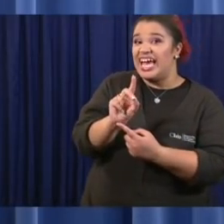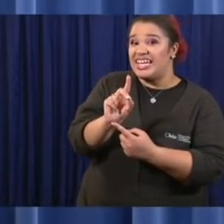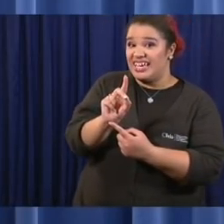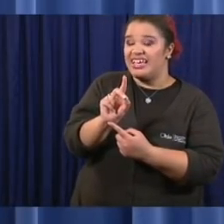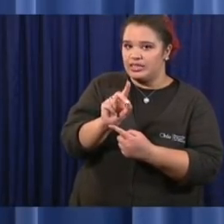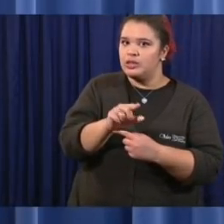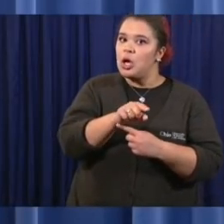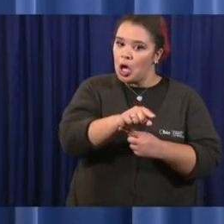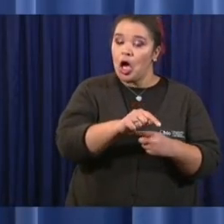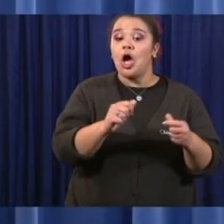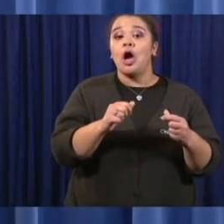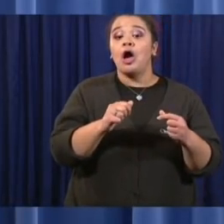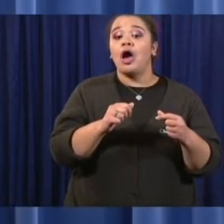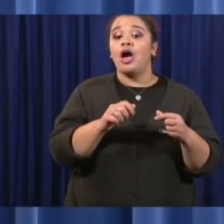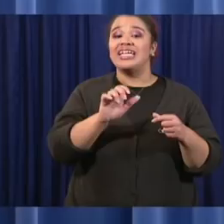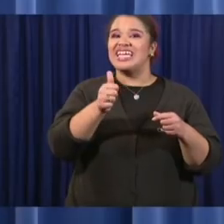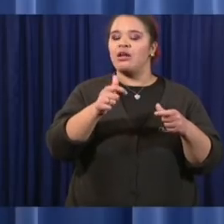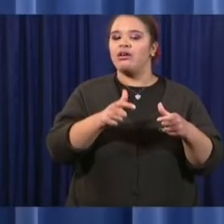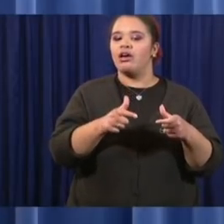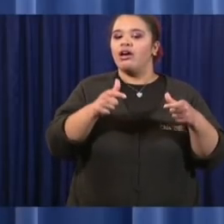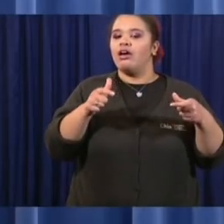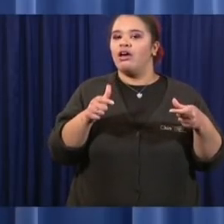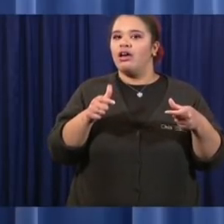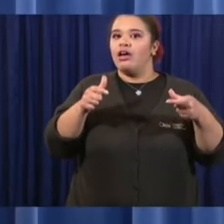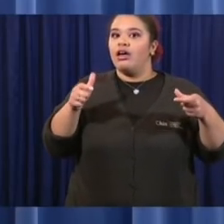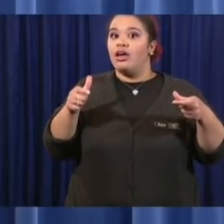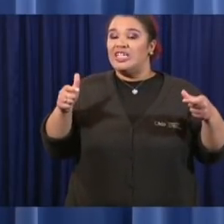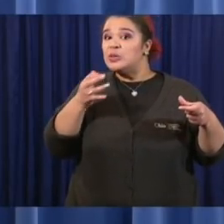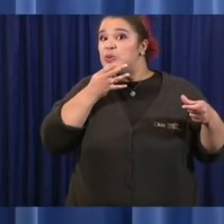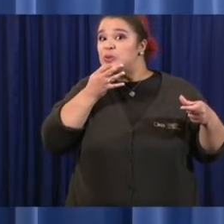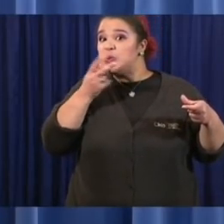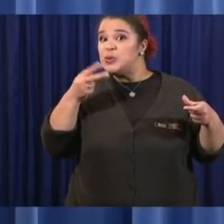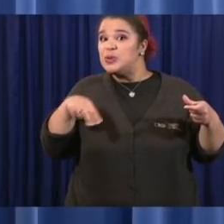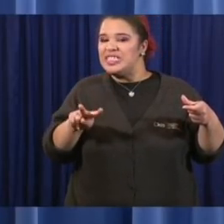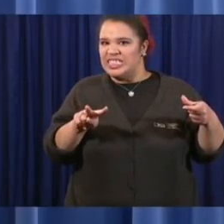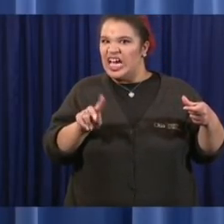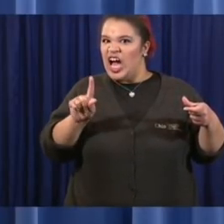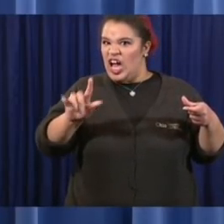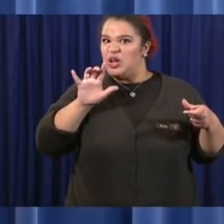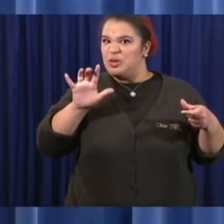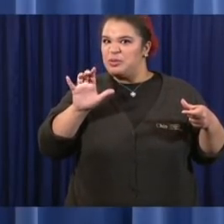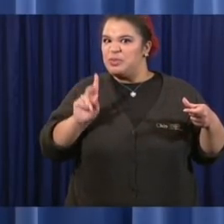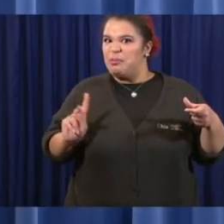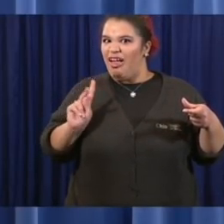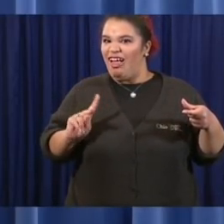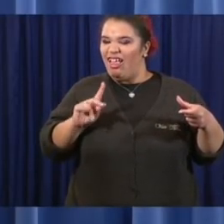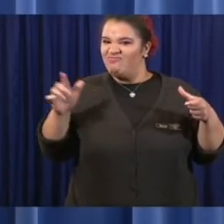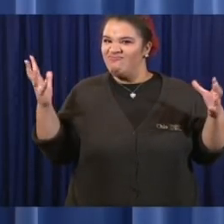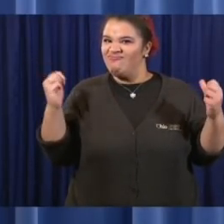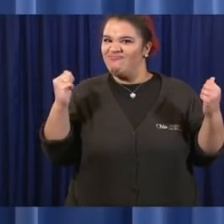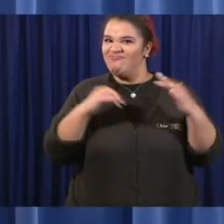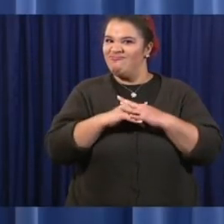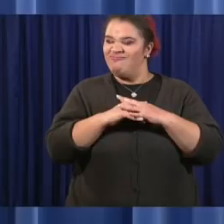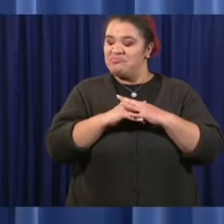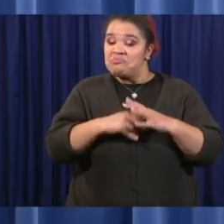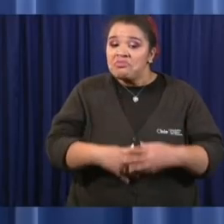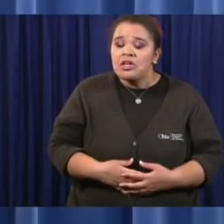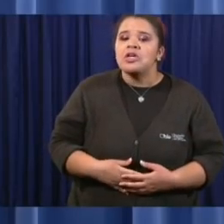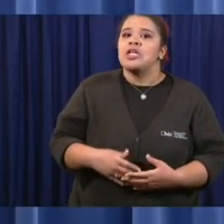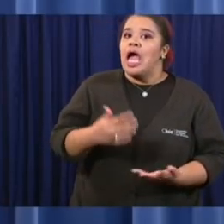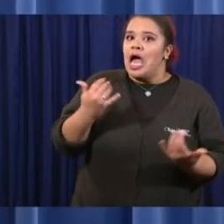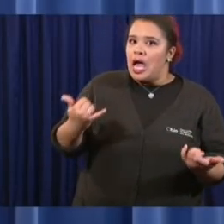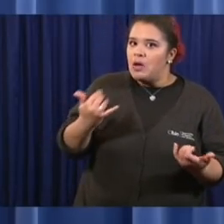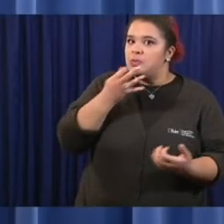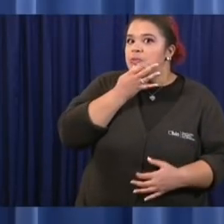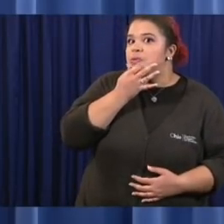they'll allow 100 people to gather. With restaurants being in full swing, surely there'll be more than 10 people in a given area. Have you guys